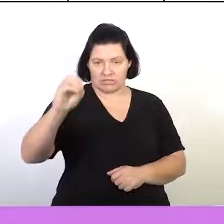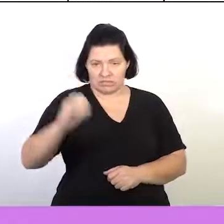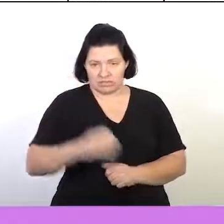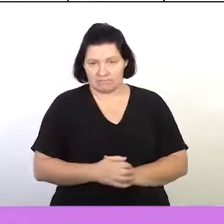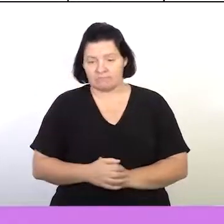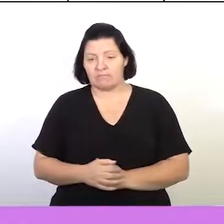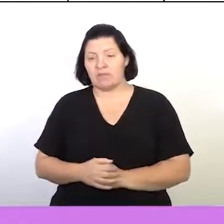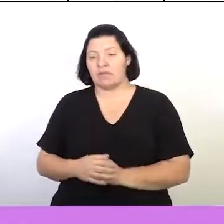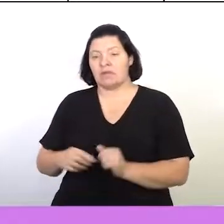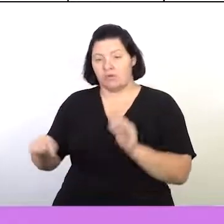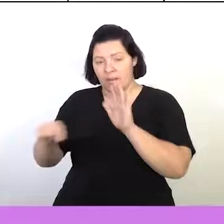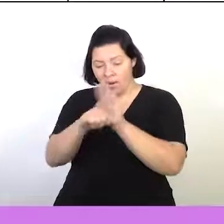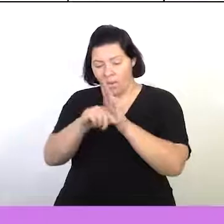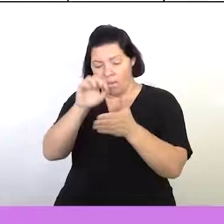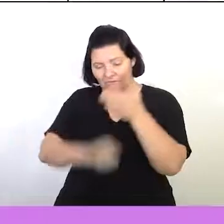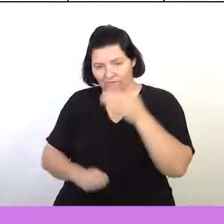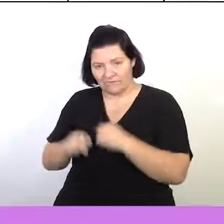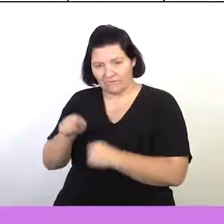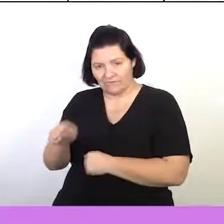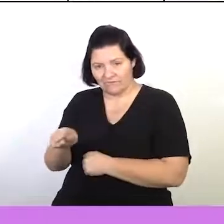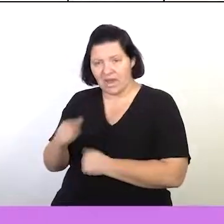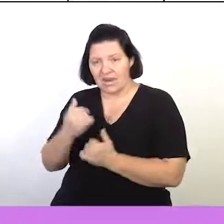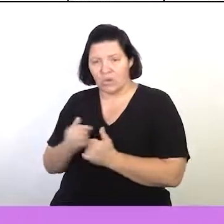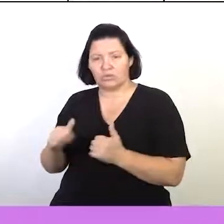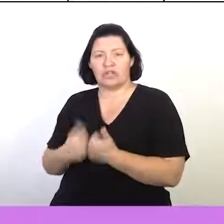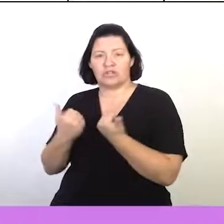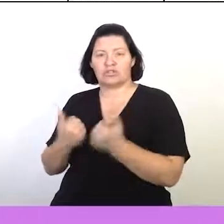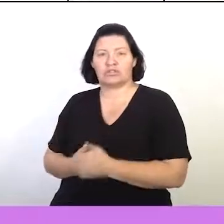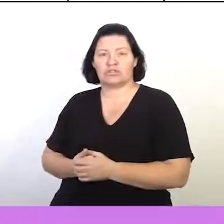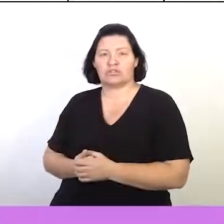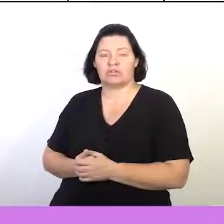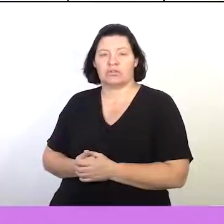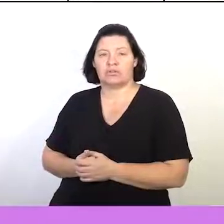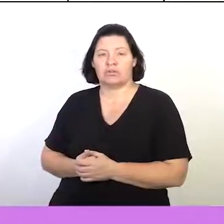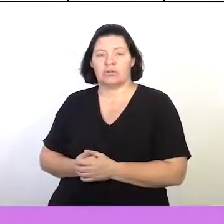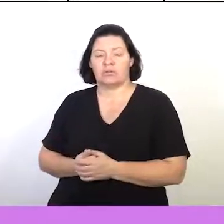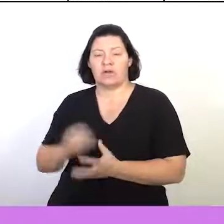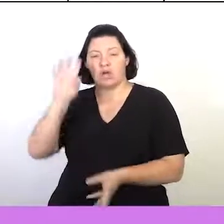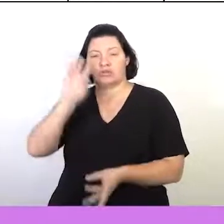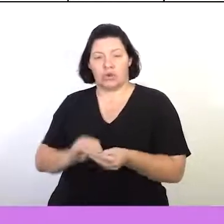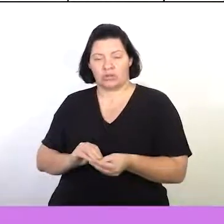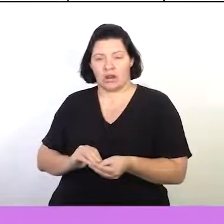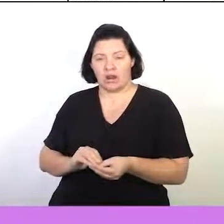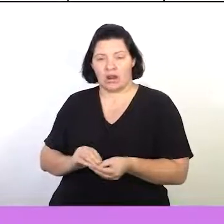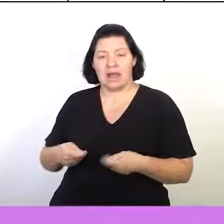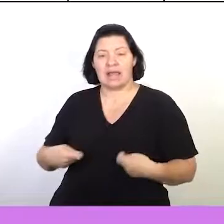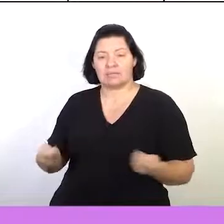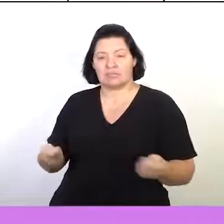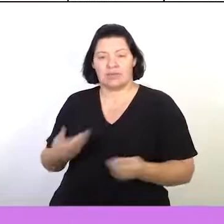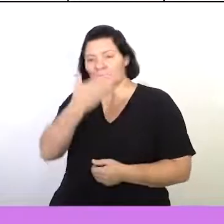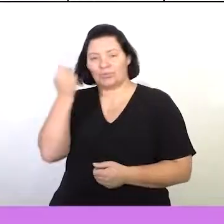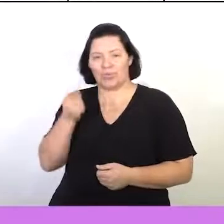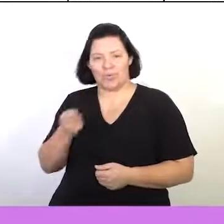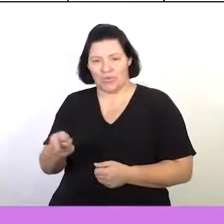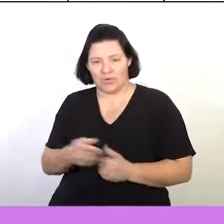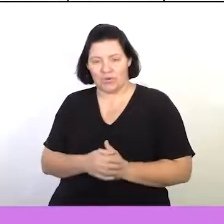715,900 rand minus. So now we have a little bit of a challenge here. We have total expenses and we can see we